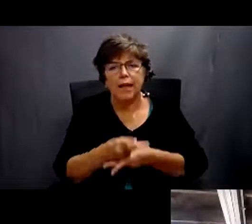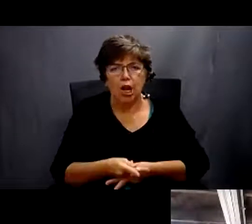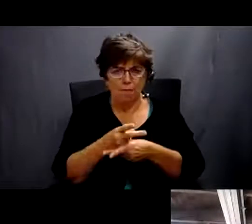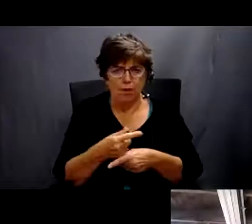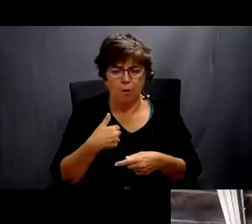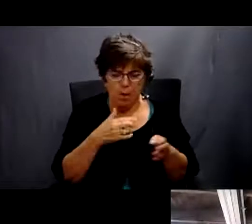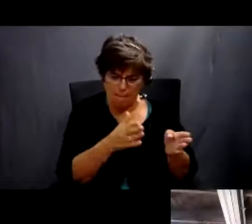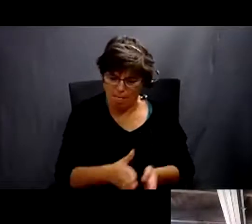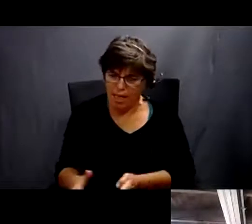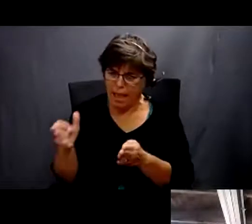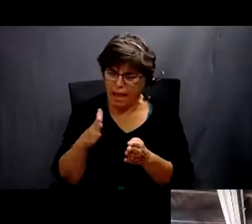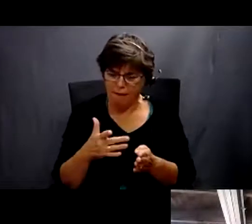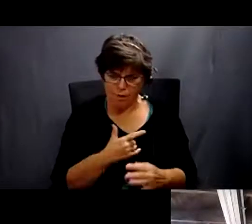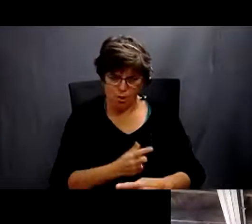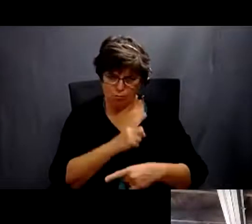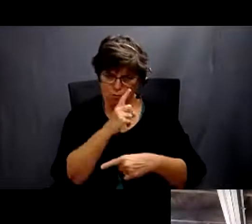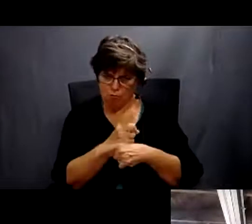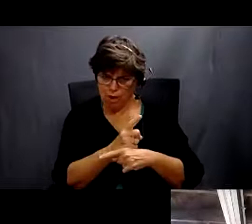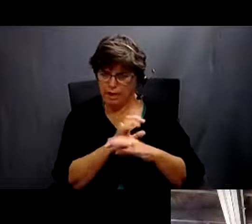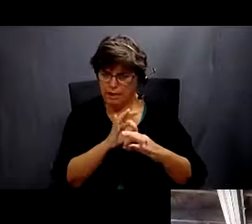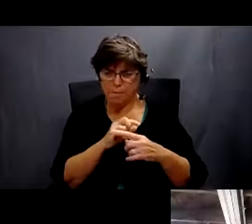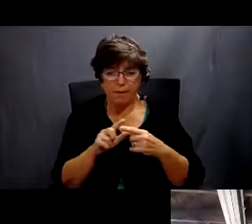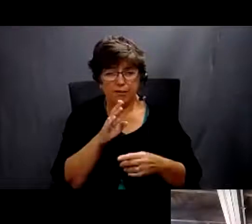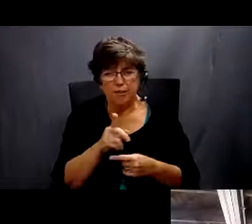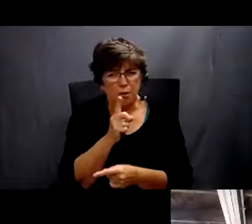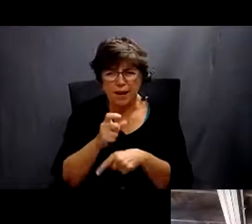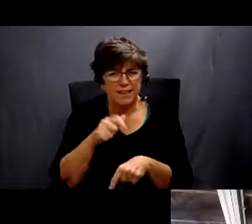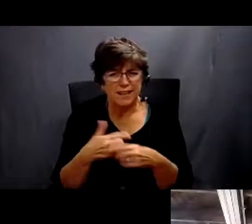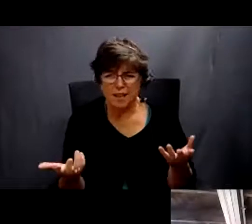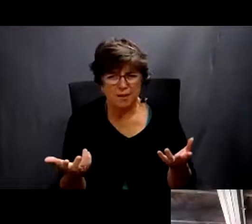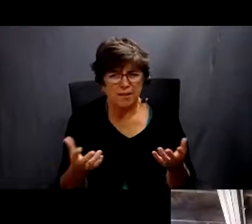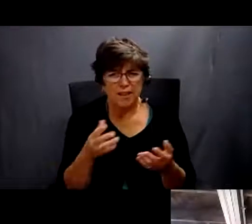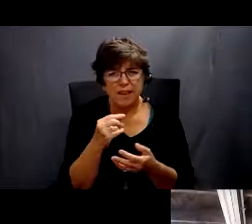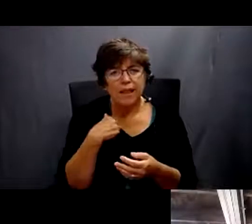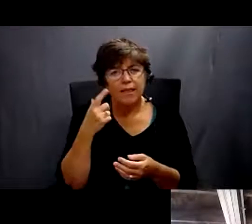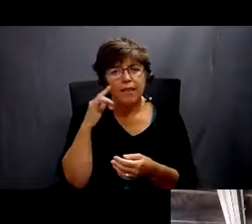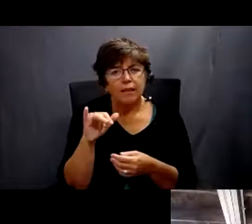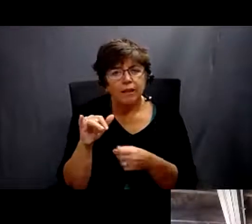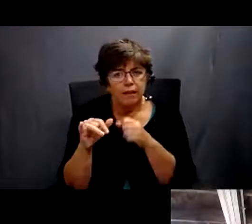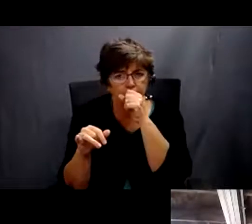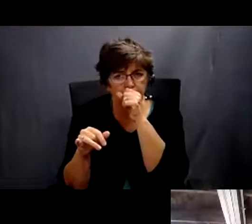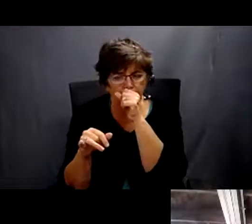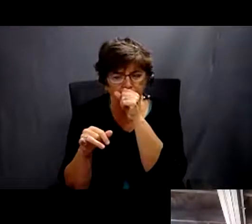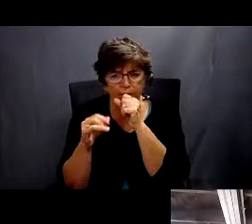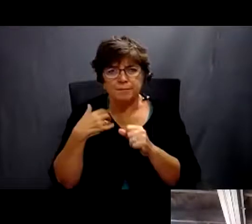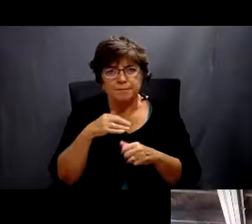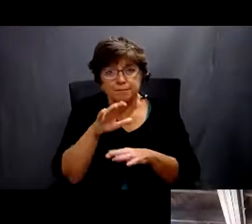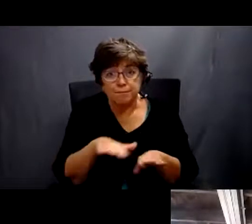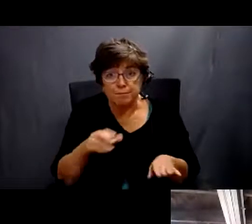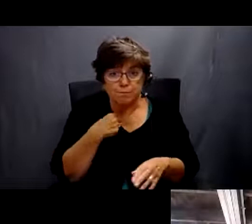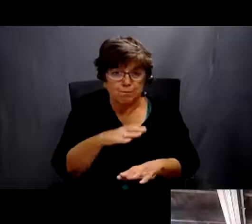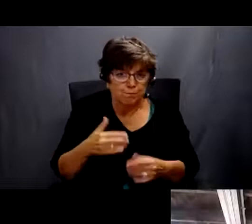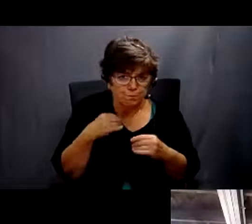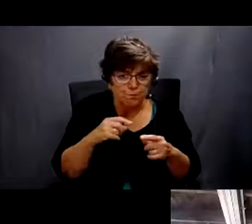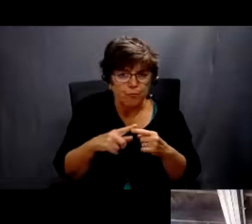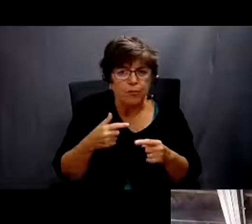plan stuff and I want it to feel right when I do it. And I know there's never a right time, but I think of it kind of like as having a child, and I don't have a child, but I